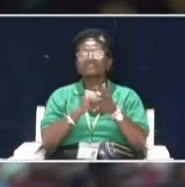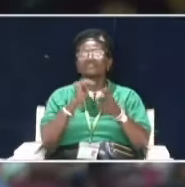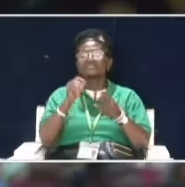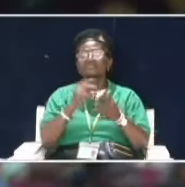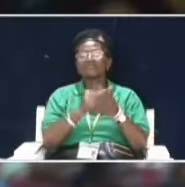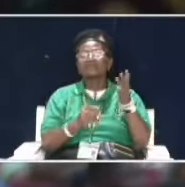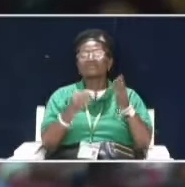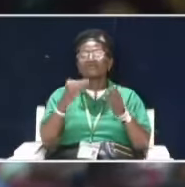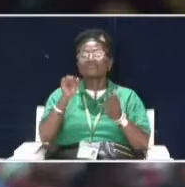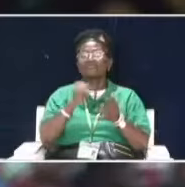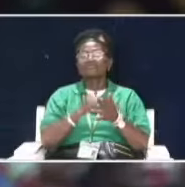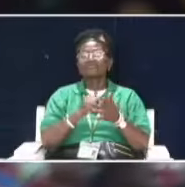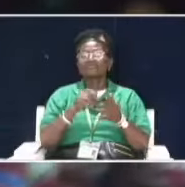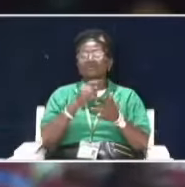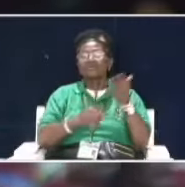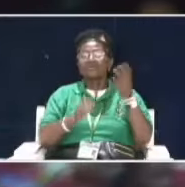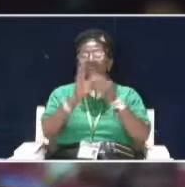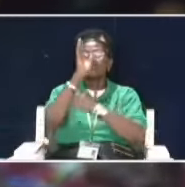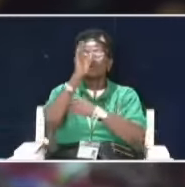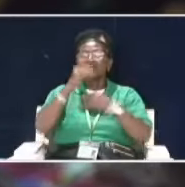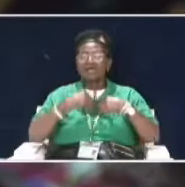But what God really has in mind